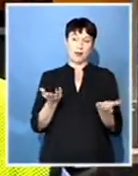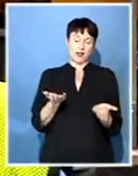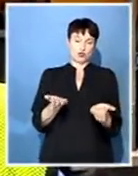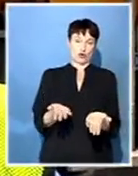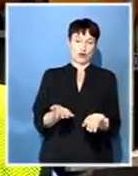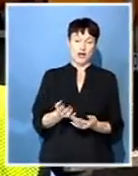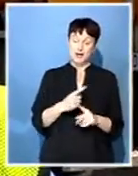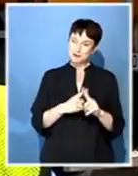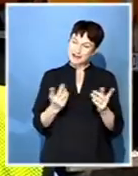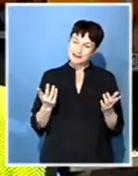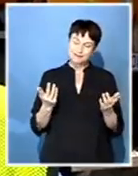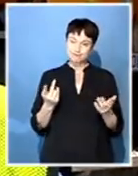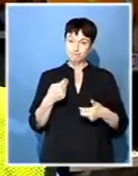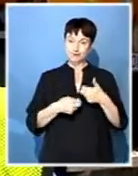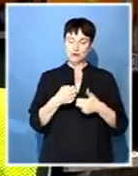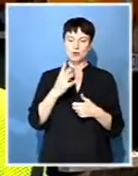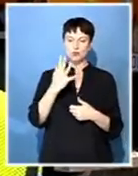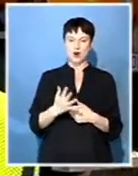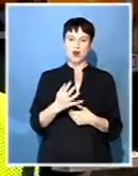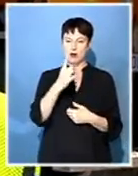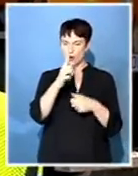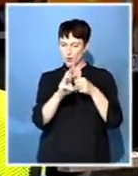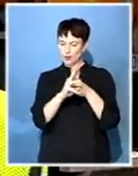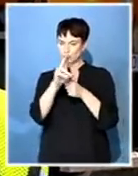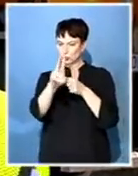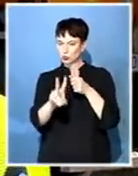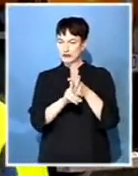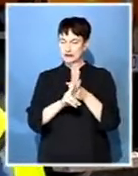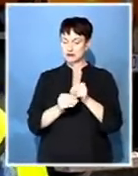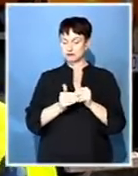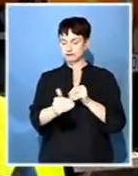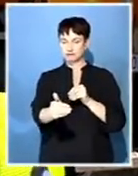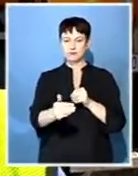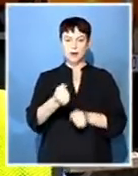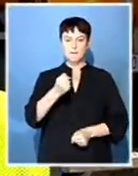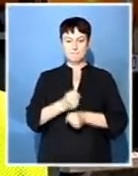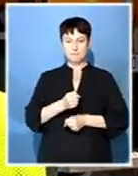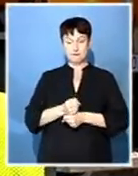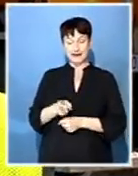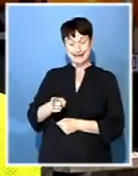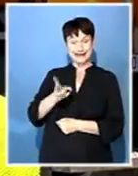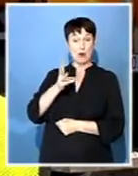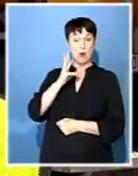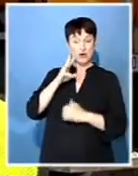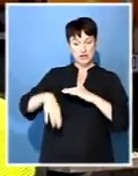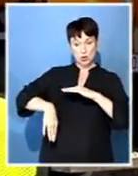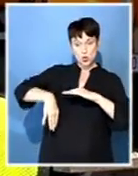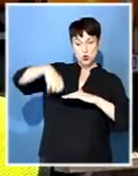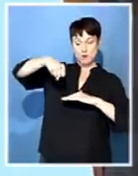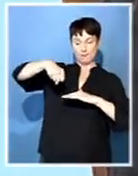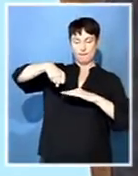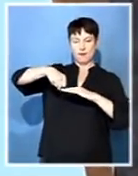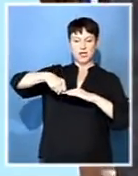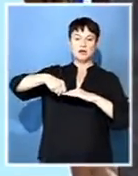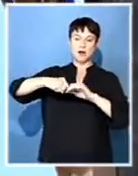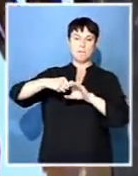But it's going to take another week or two before we could actually push this water into the pipeline. So